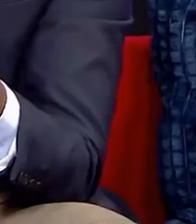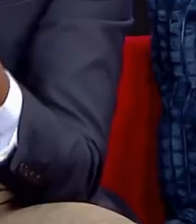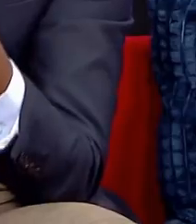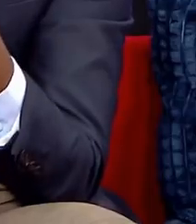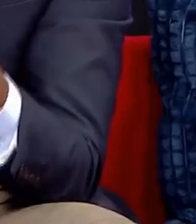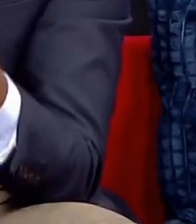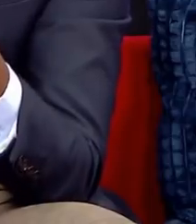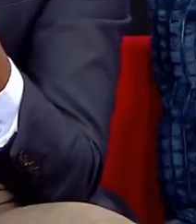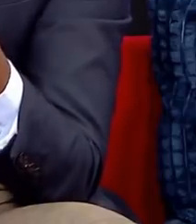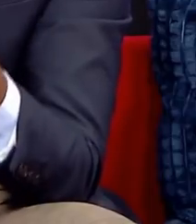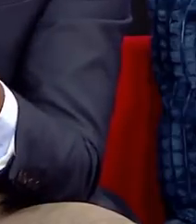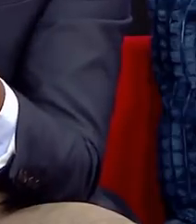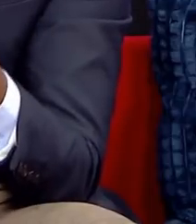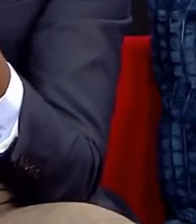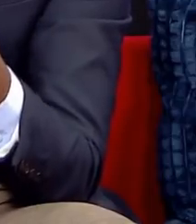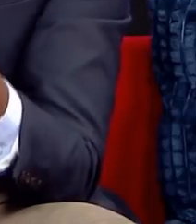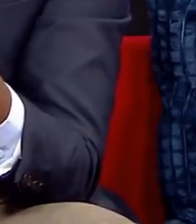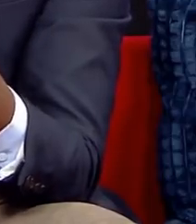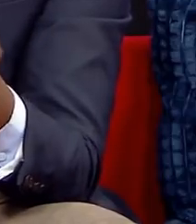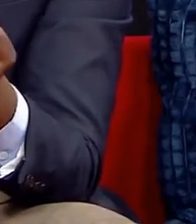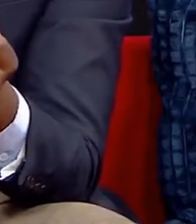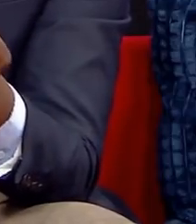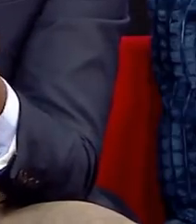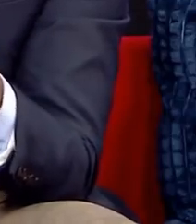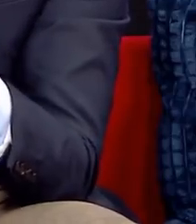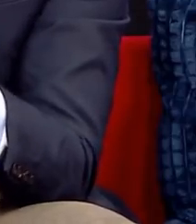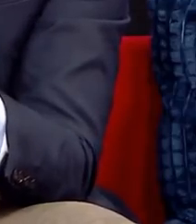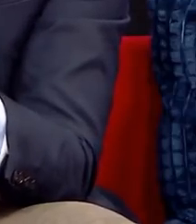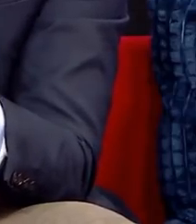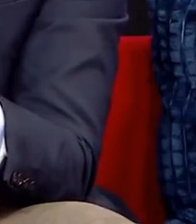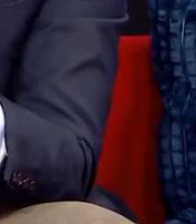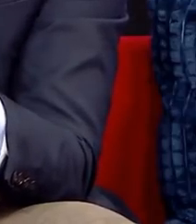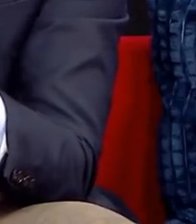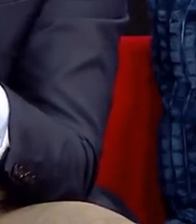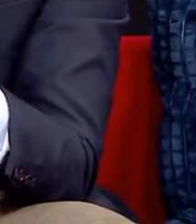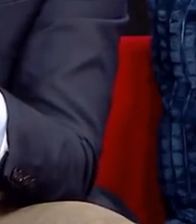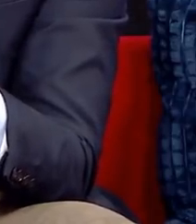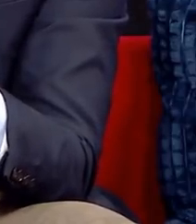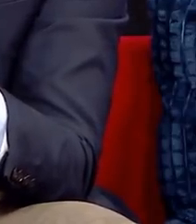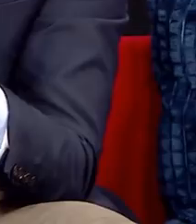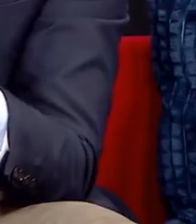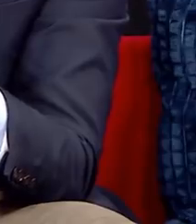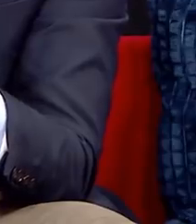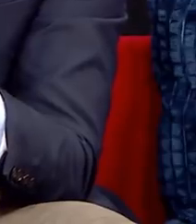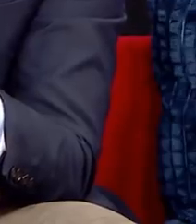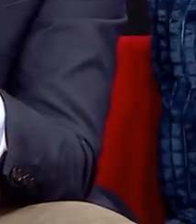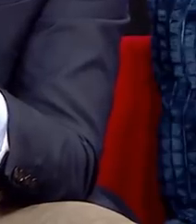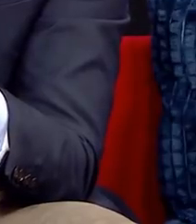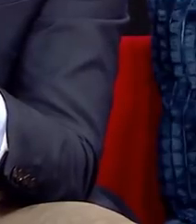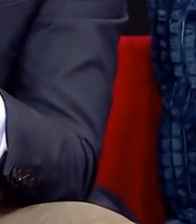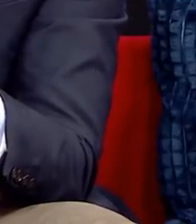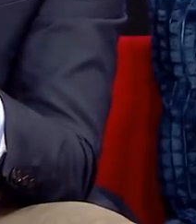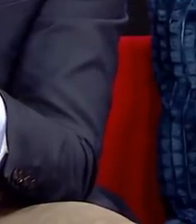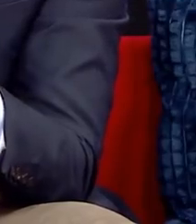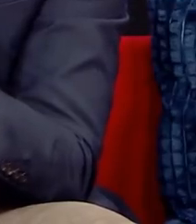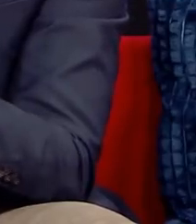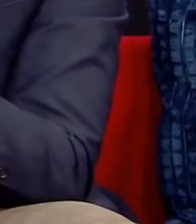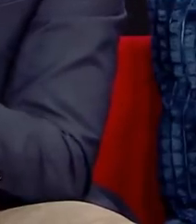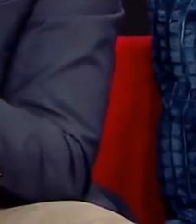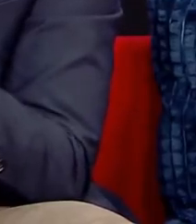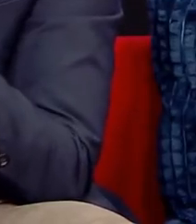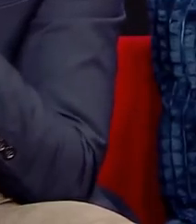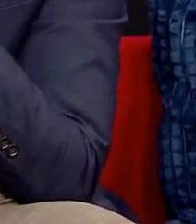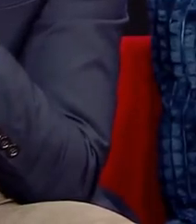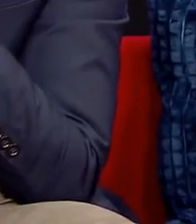Nyeri, Tana River, Siaya, and Narok counties. And of course, your aim is to raise 5 million shillings to benefit at least